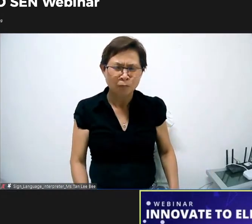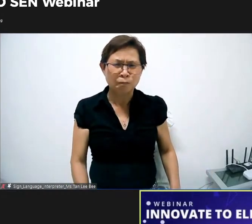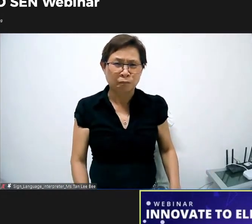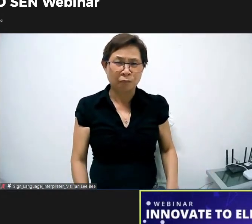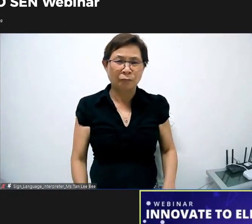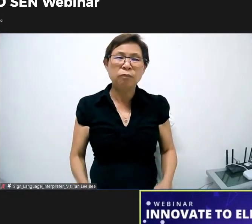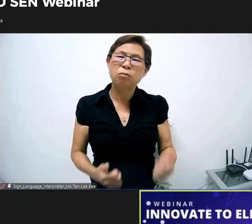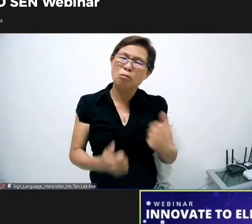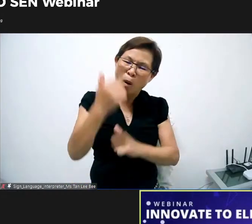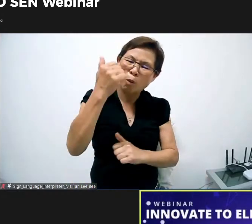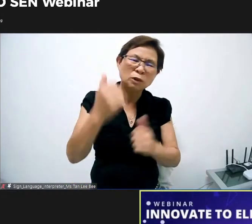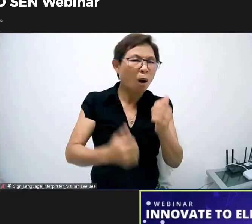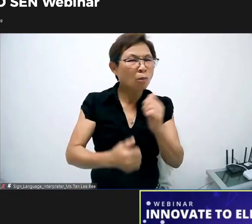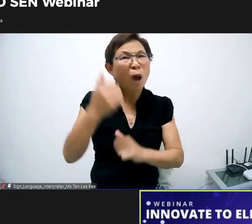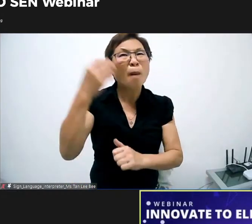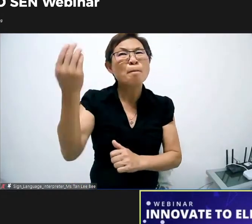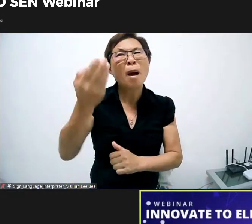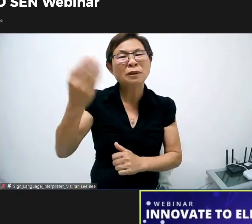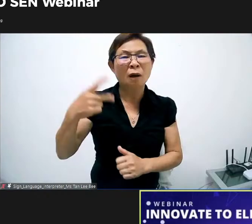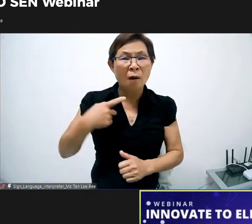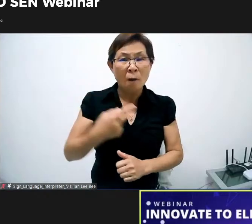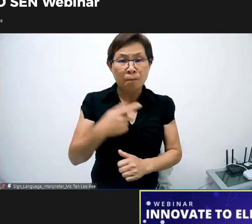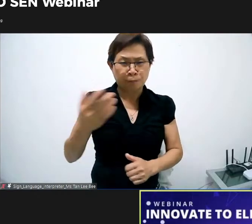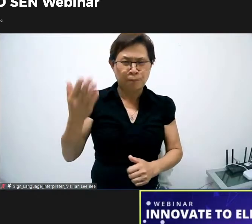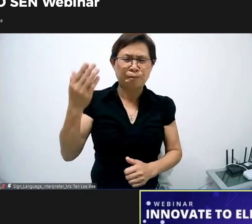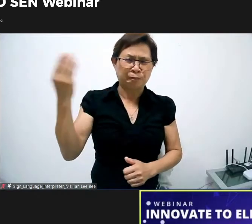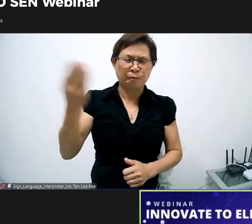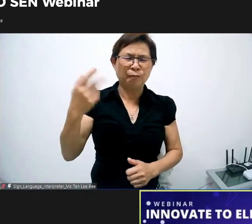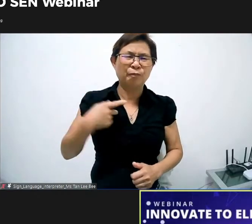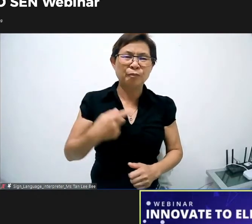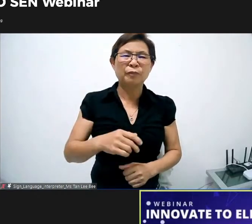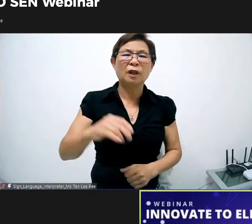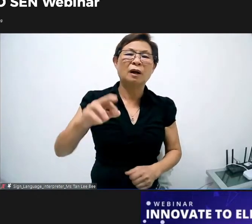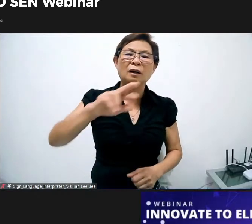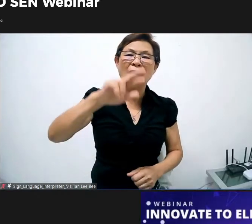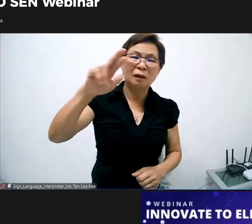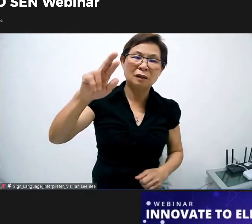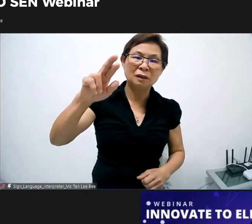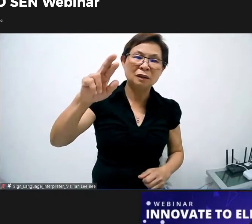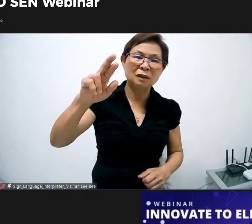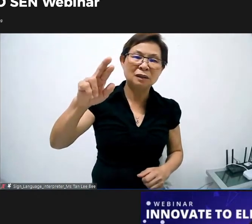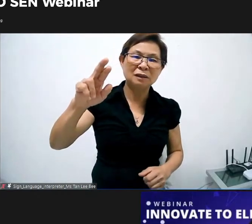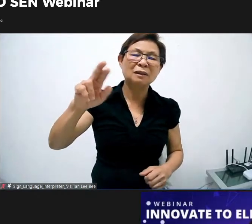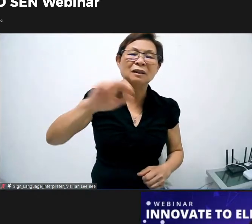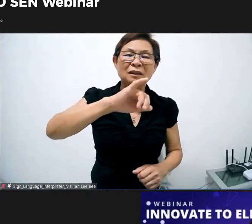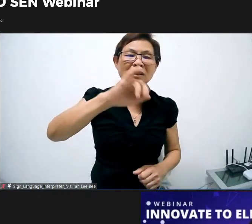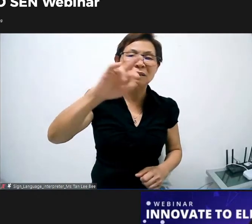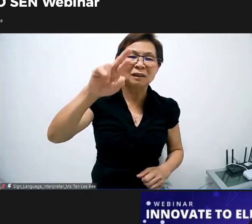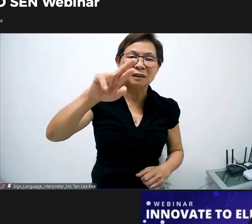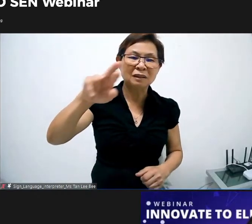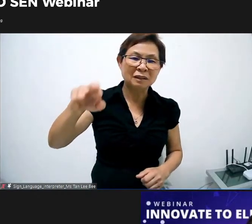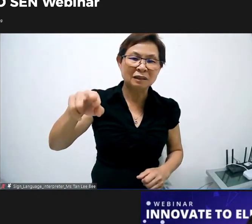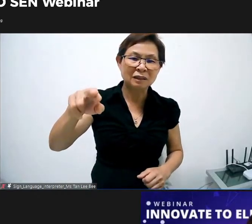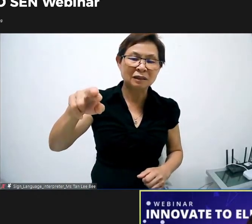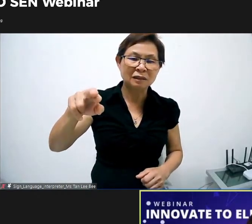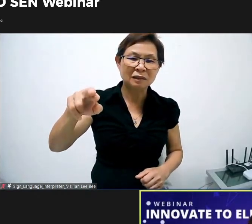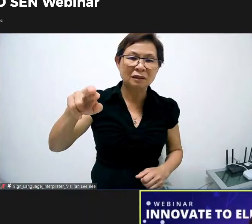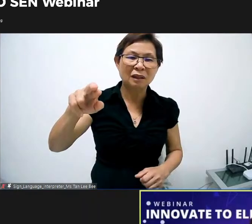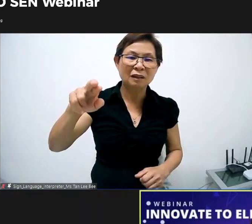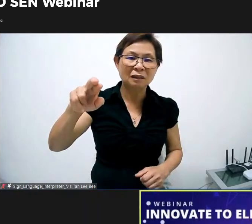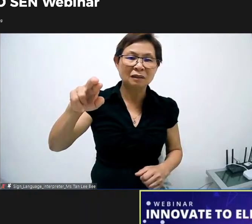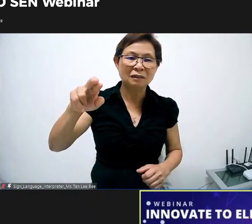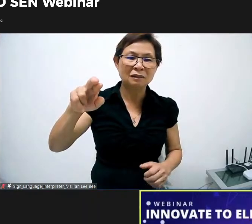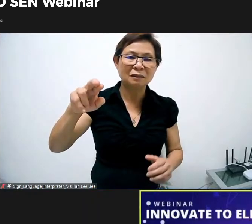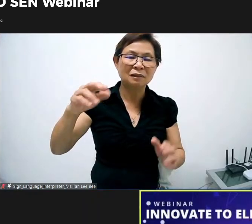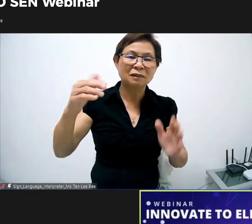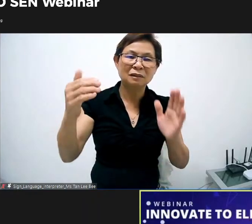cases, I believe that we have millions of innovation. But one of the problem